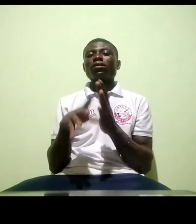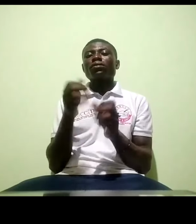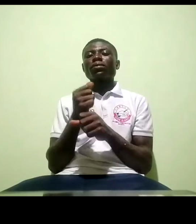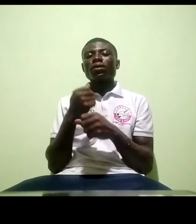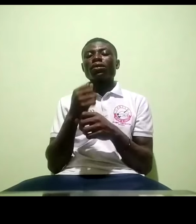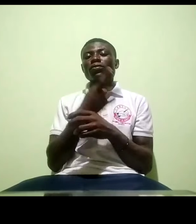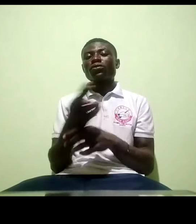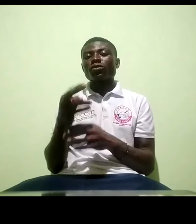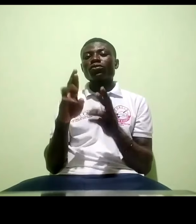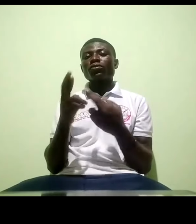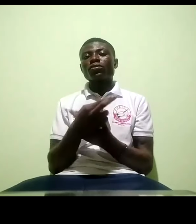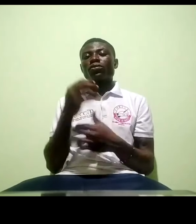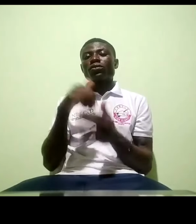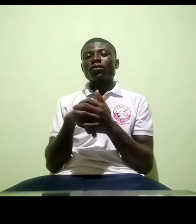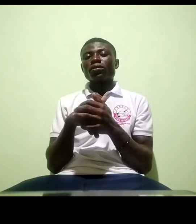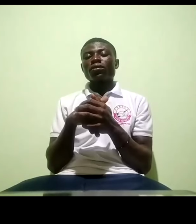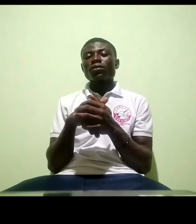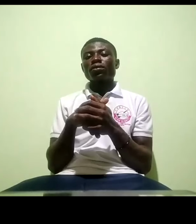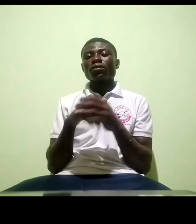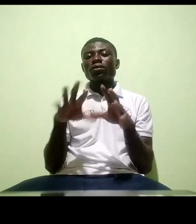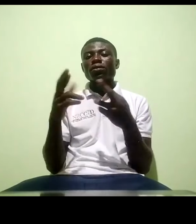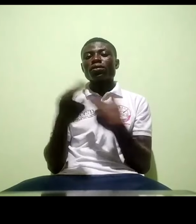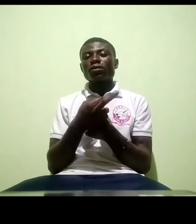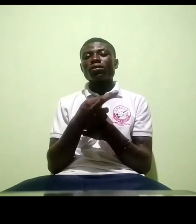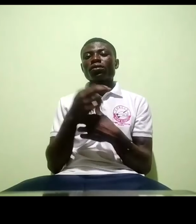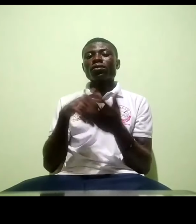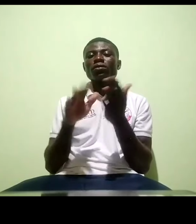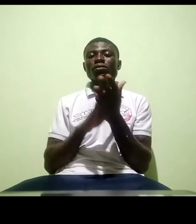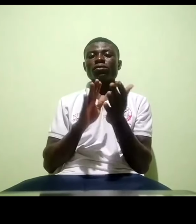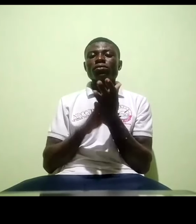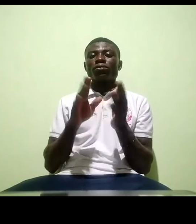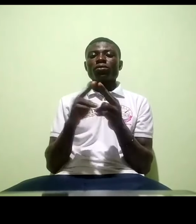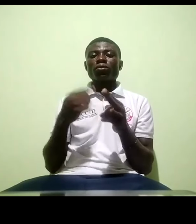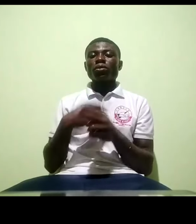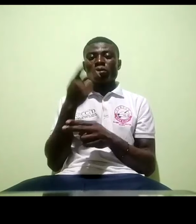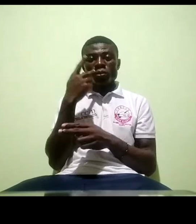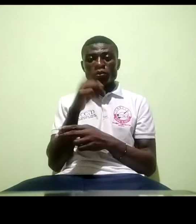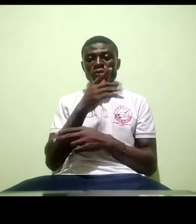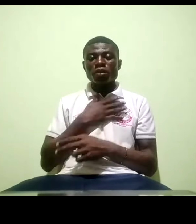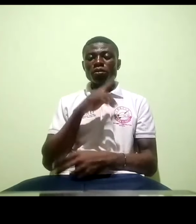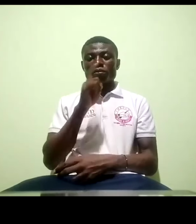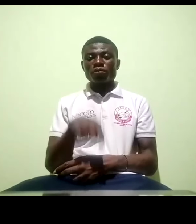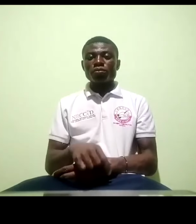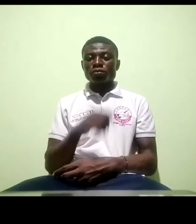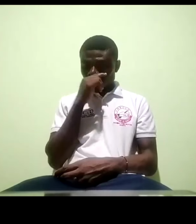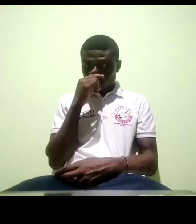room in the classrooms in school. So I'm seeing one question here by